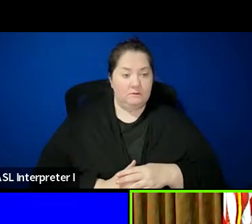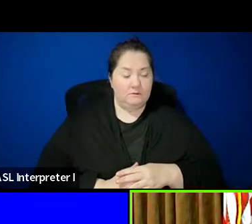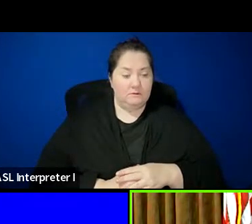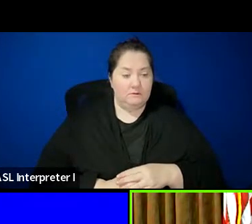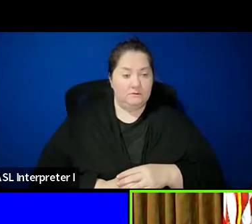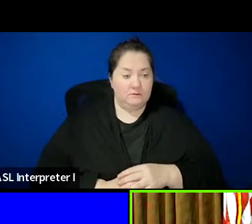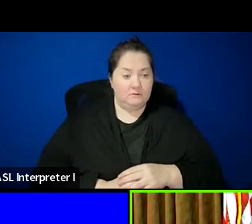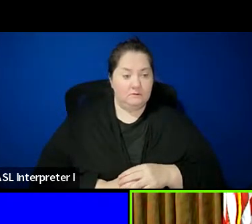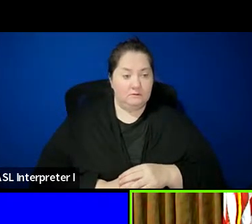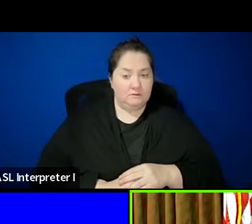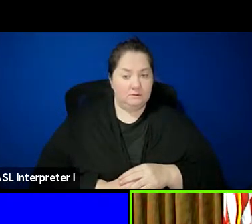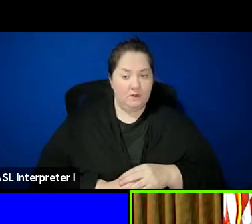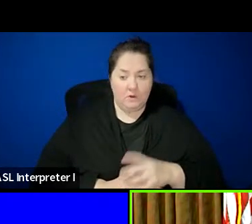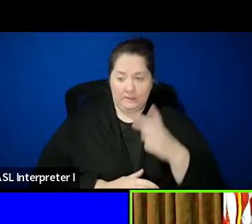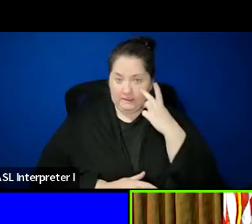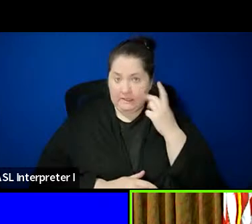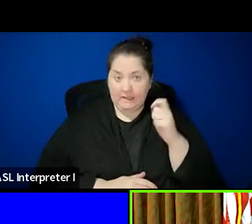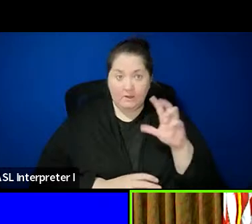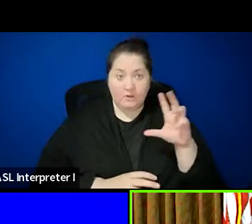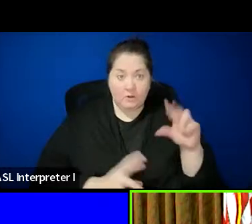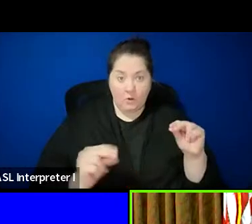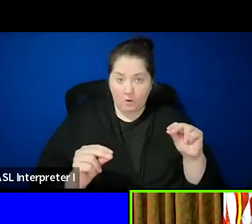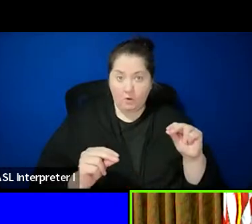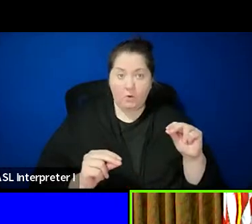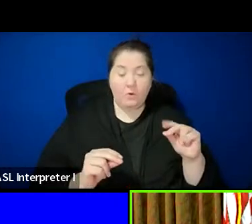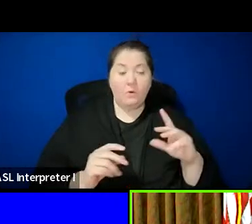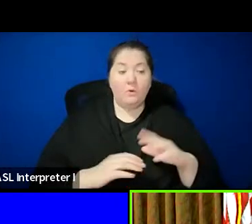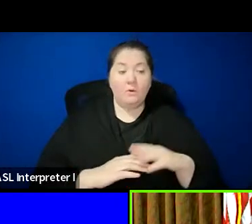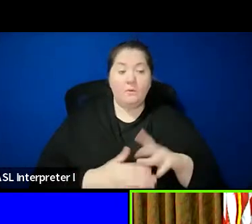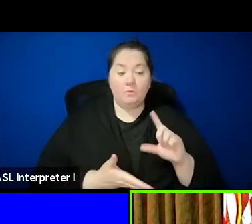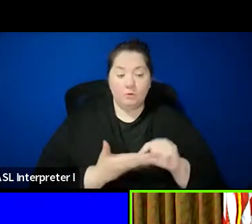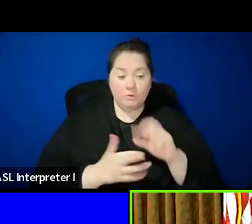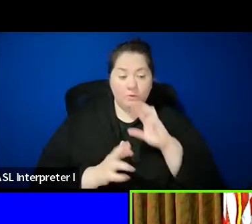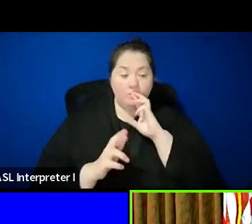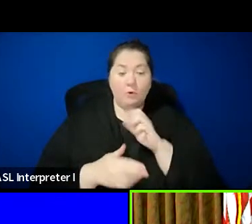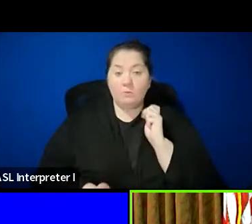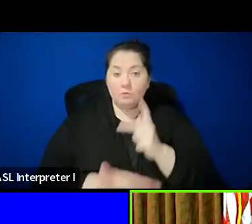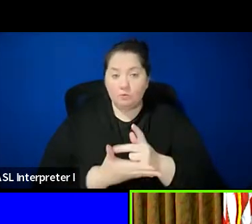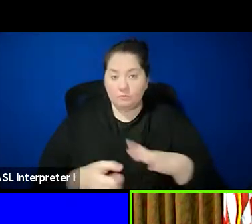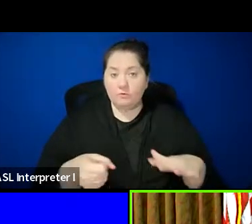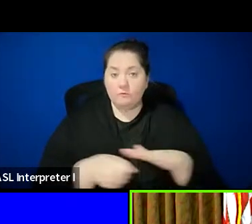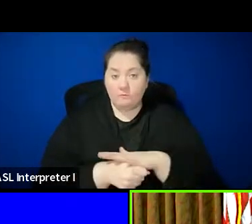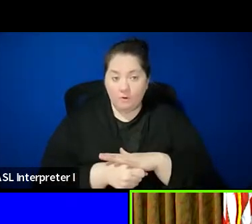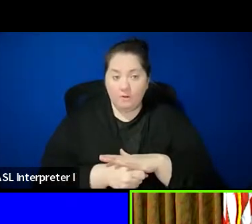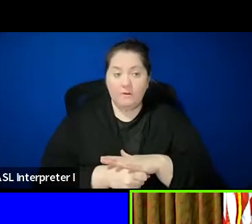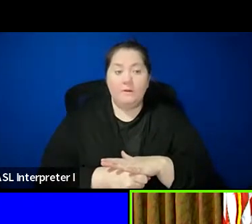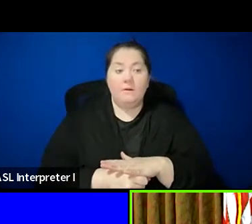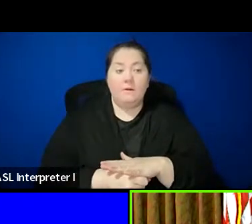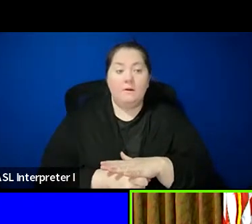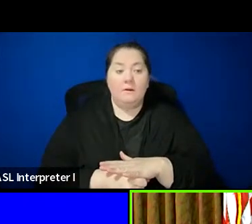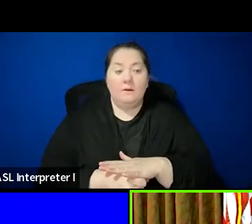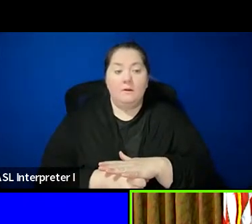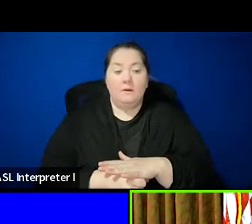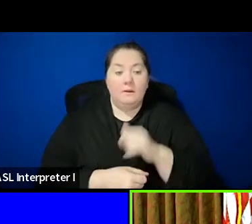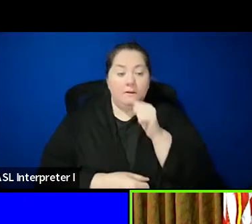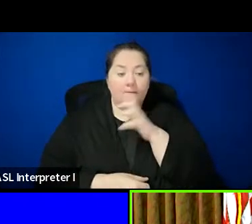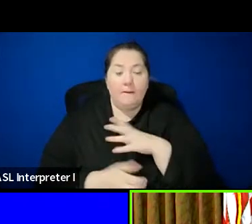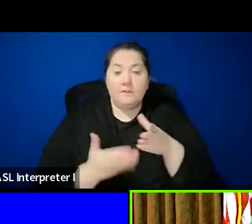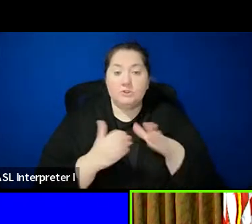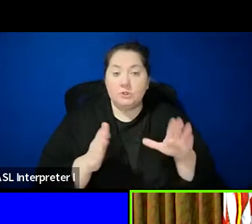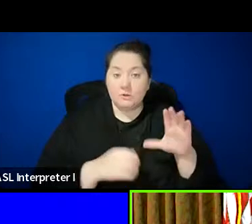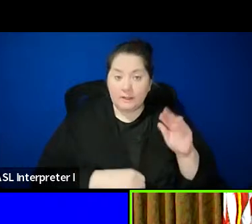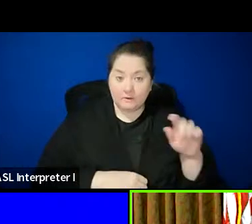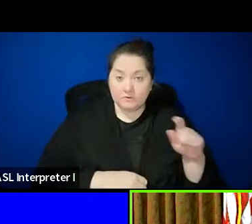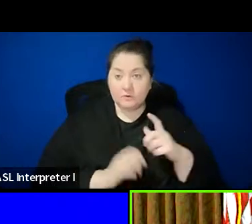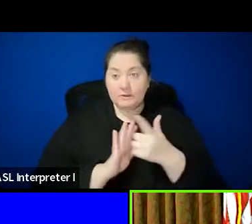I don't see or hear any no votes. The print and report are approved unanimously. Madam General Counsel, is the measure